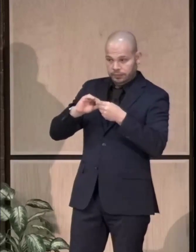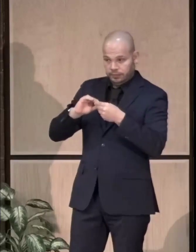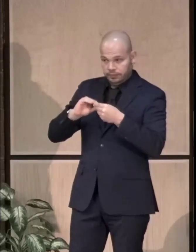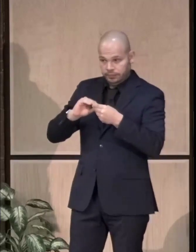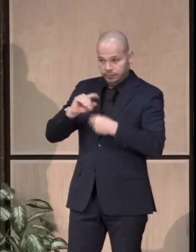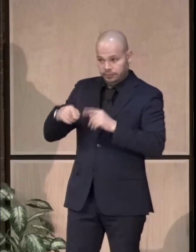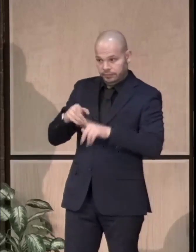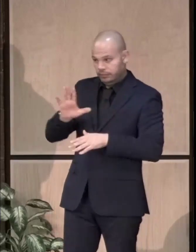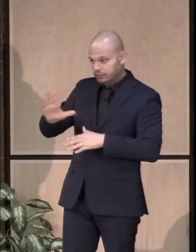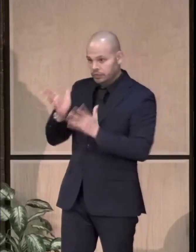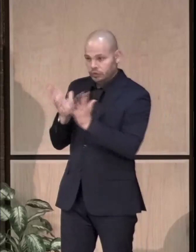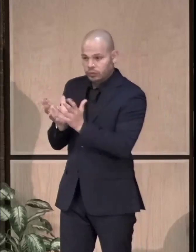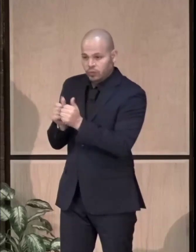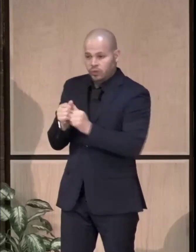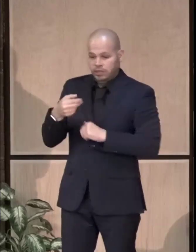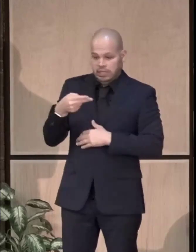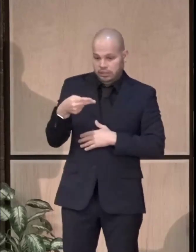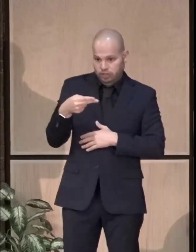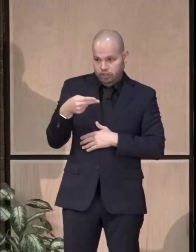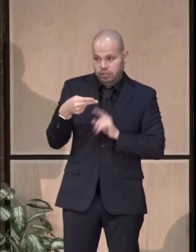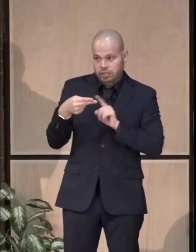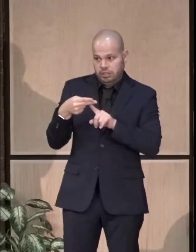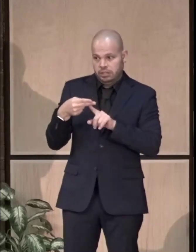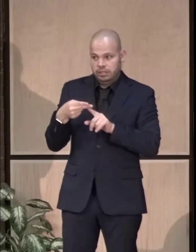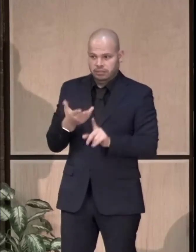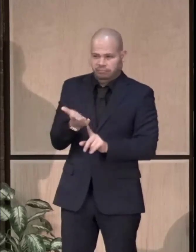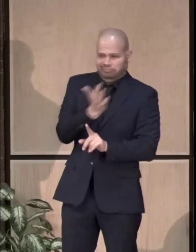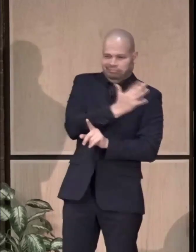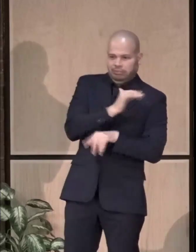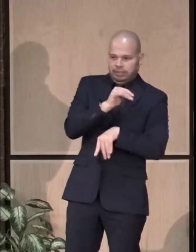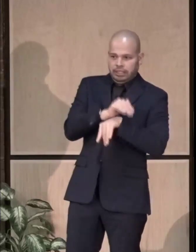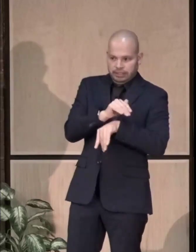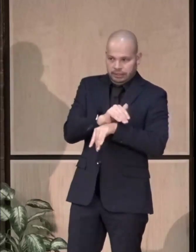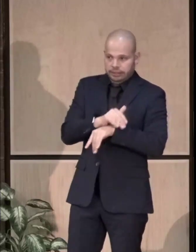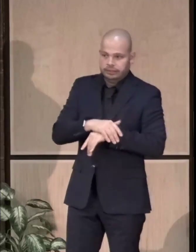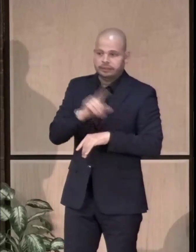Hodgson's that night. Let's turn to Exhibit 4.